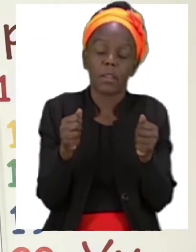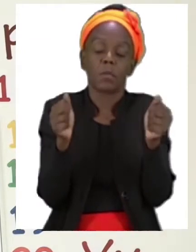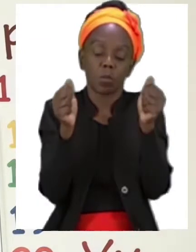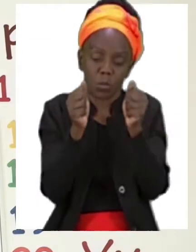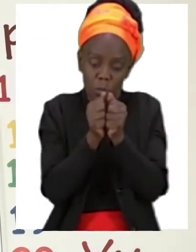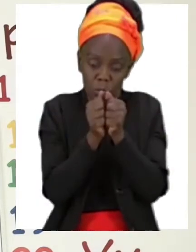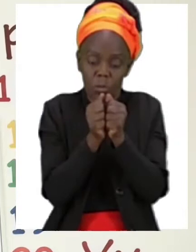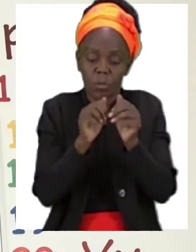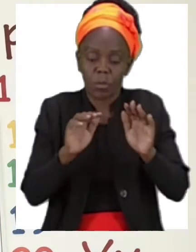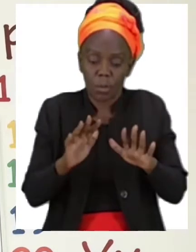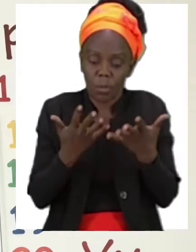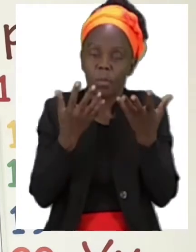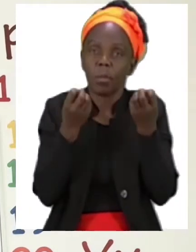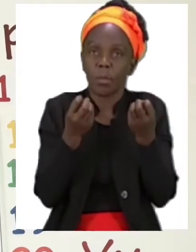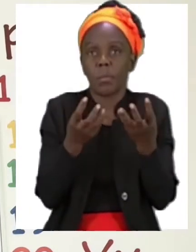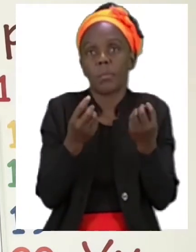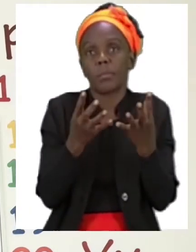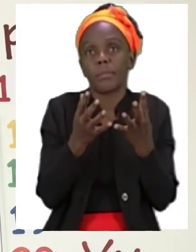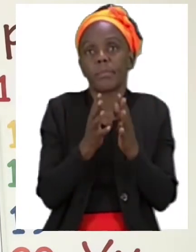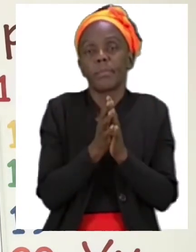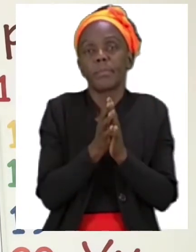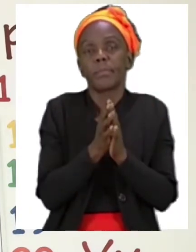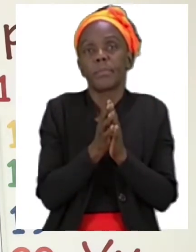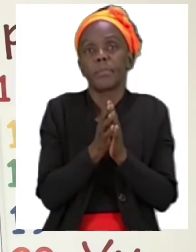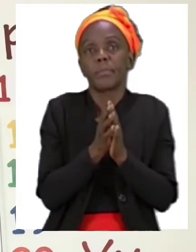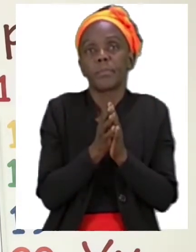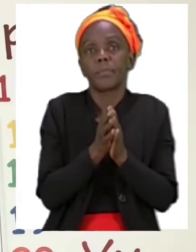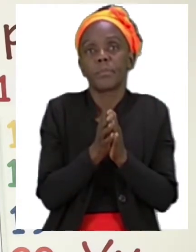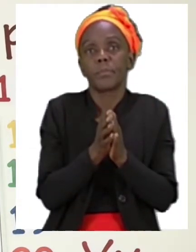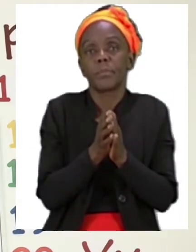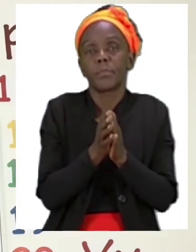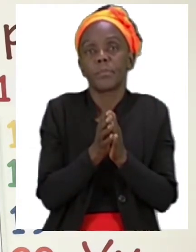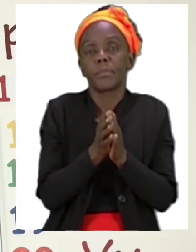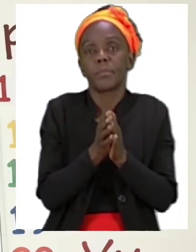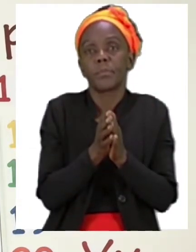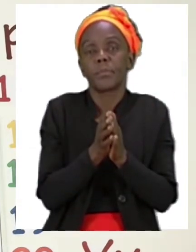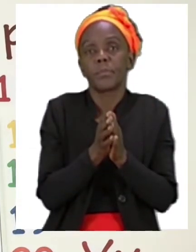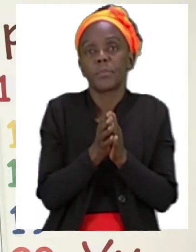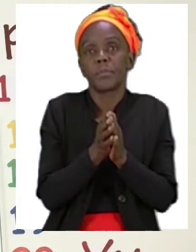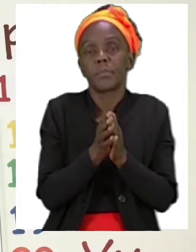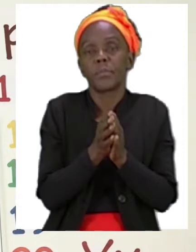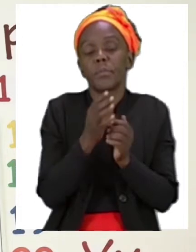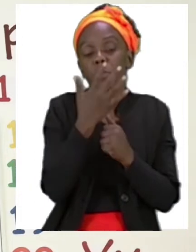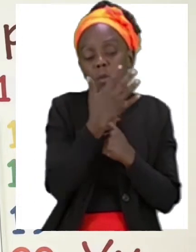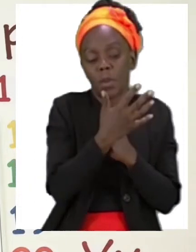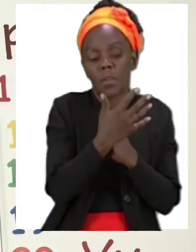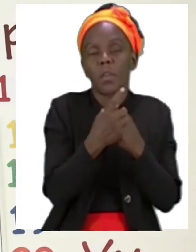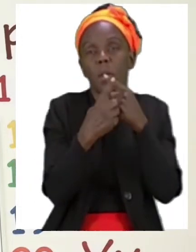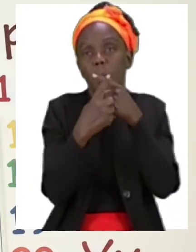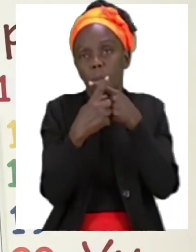5. So we have now completed our sum. We have said 5